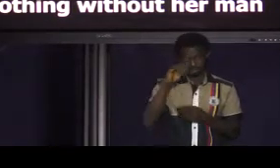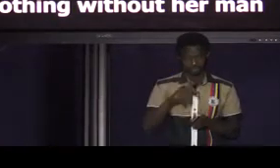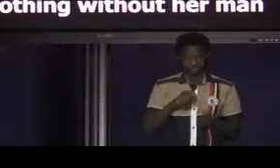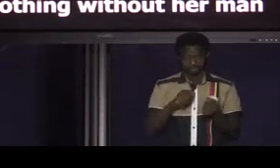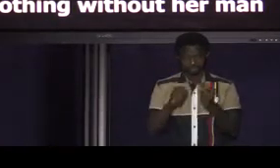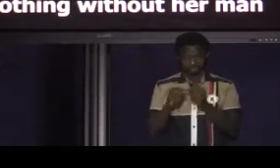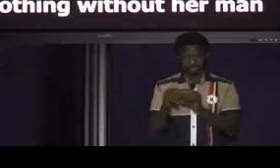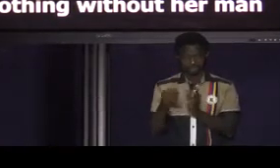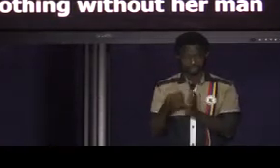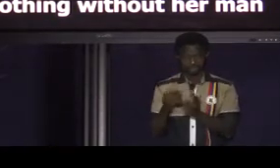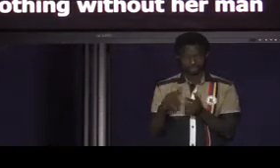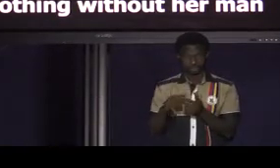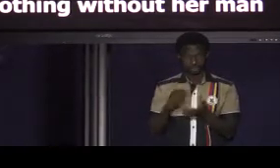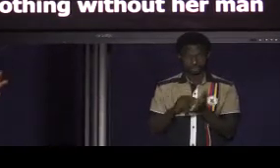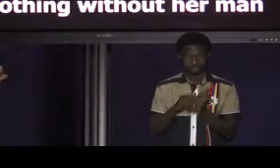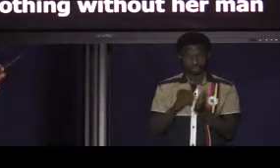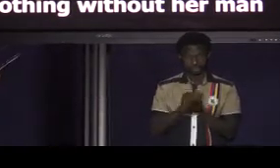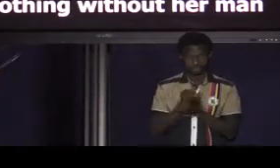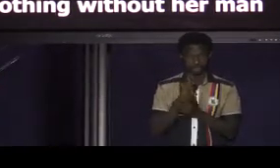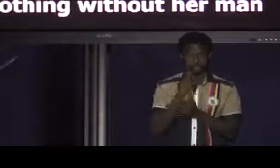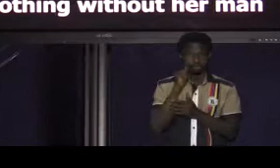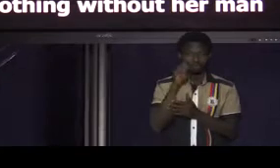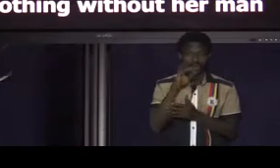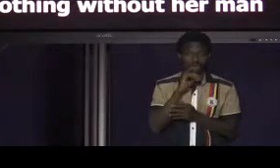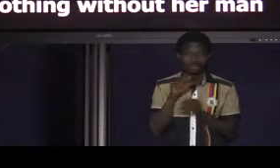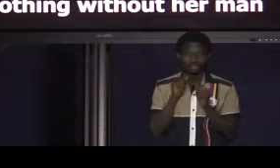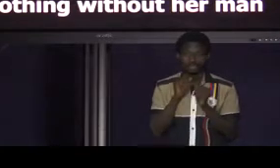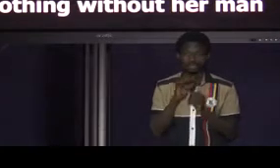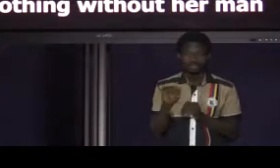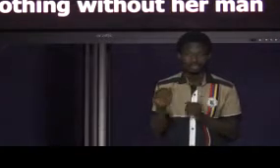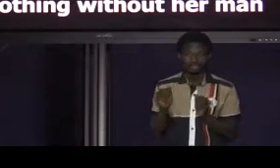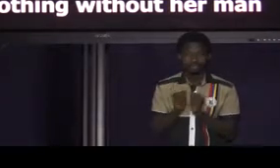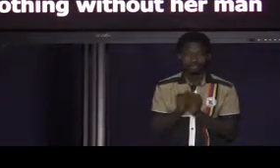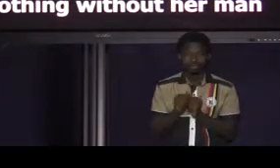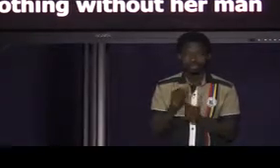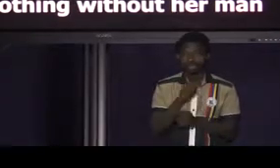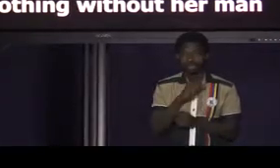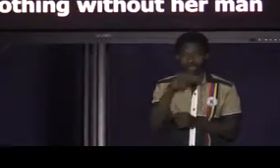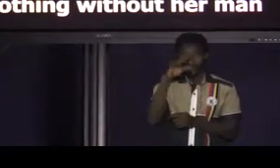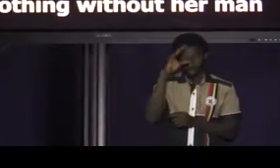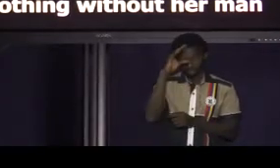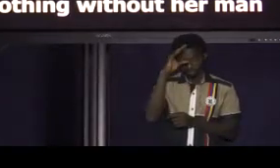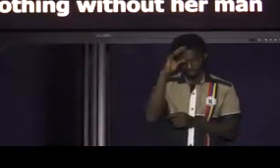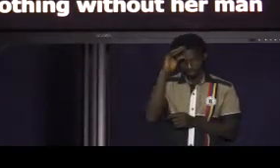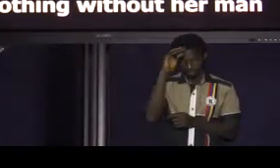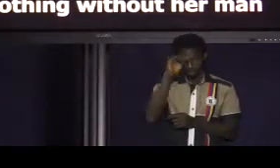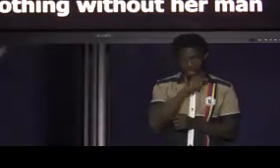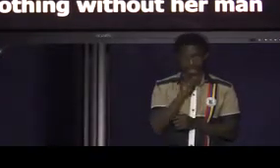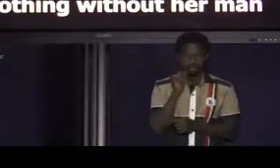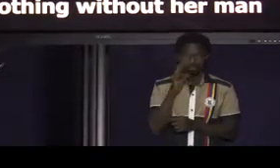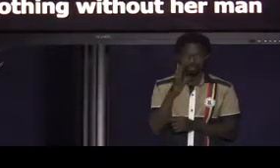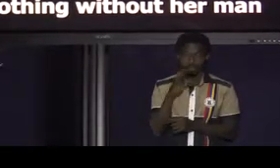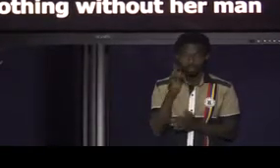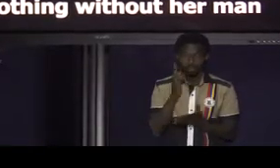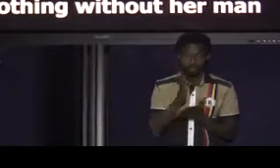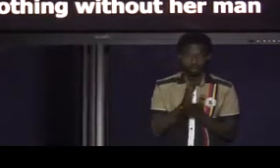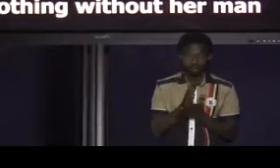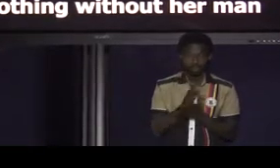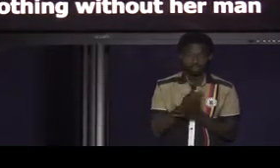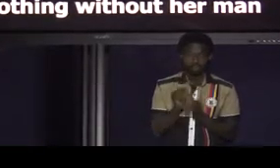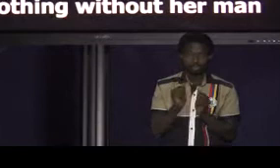translated to mean that the woman is nothing without her man. But a woman, full stop, without her man is